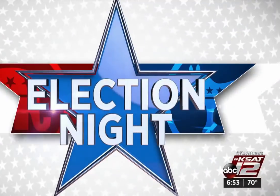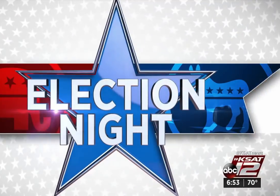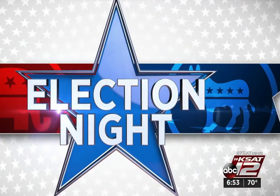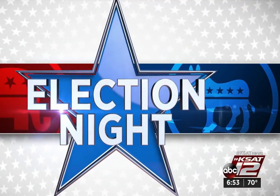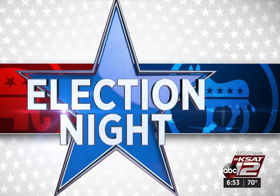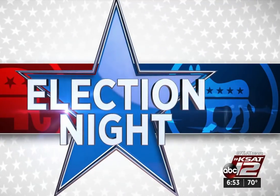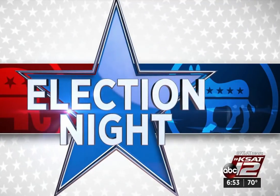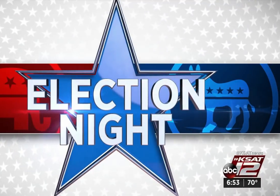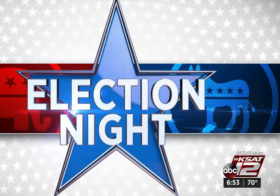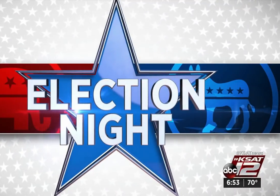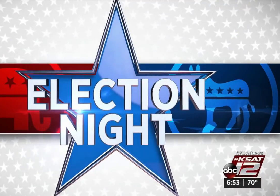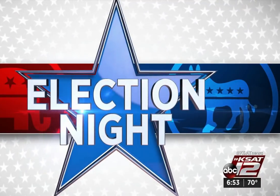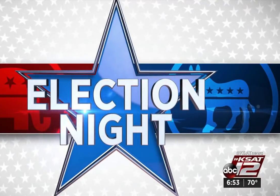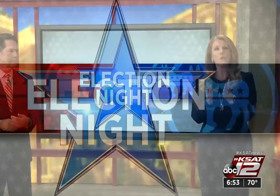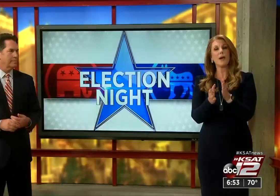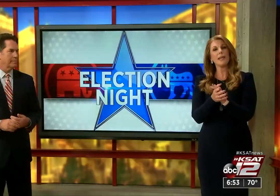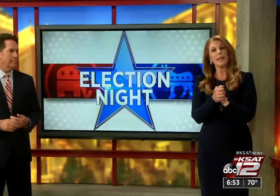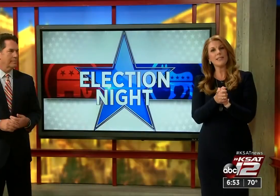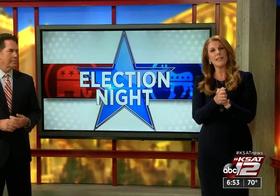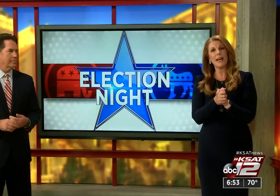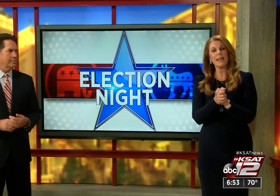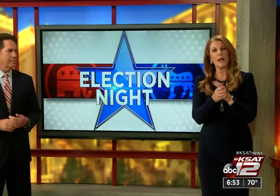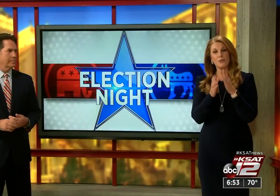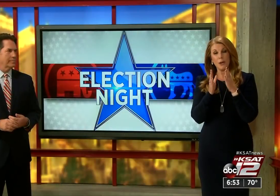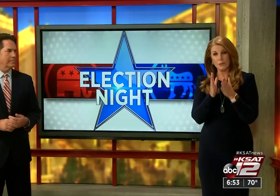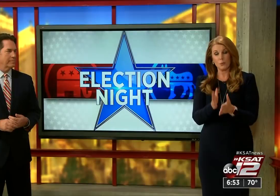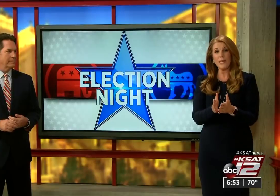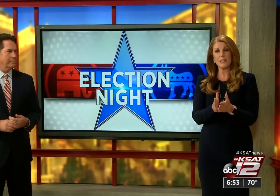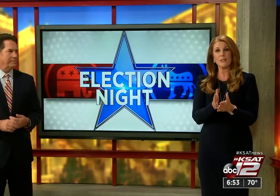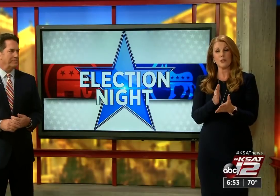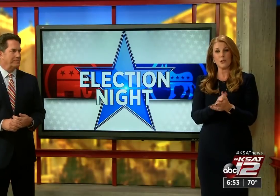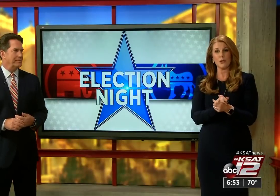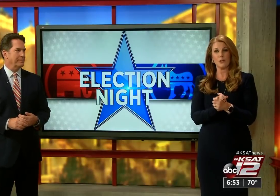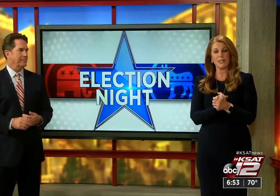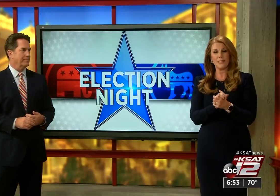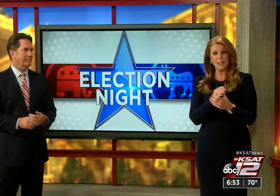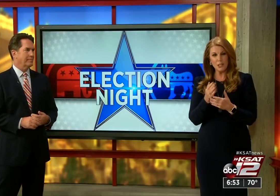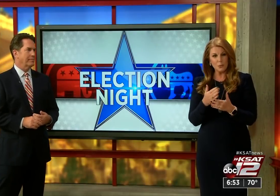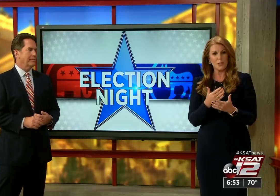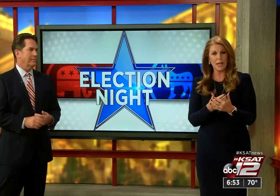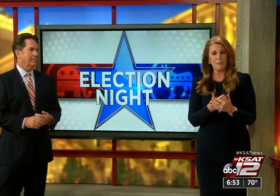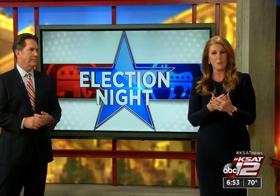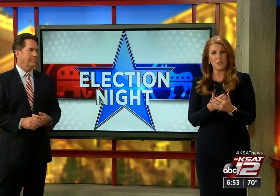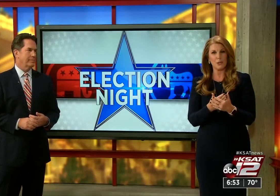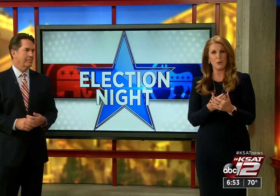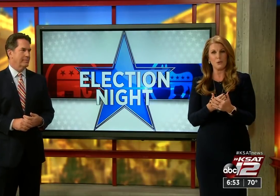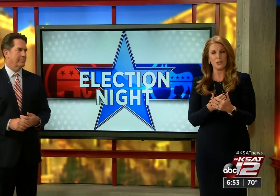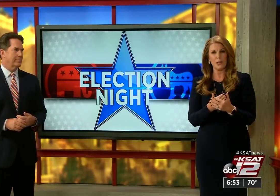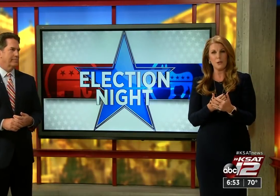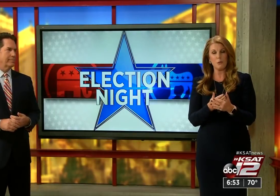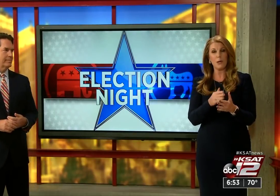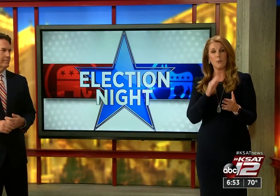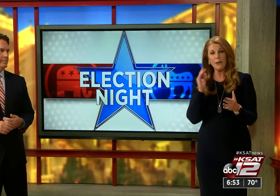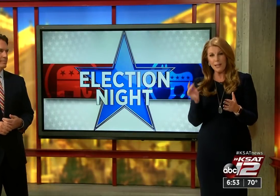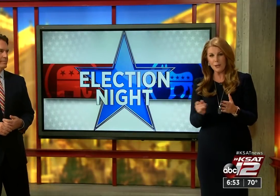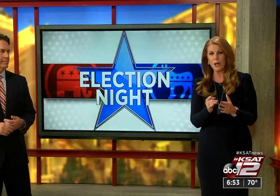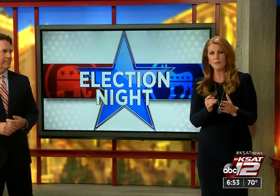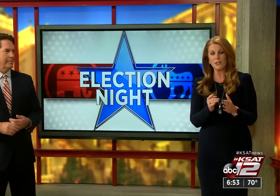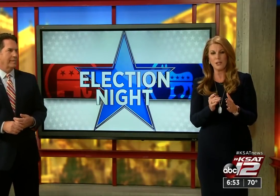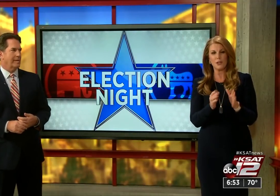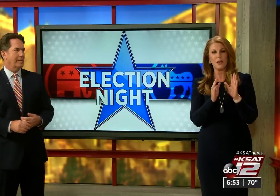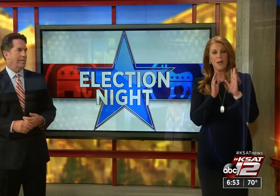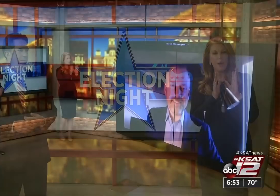Welcome back. We have a long list of guests weighing in tonight as the races and the results continue to come in once the polls close. But we are rounding